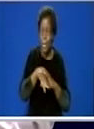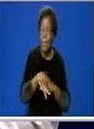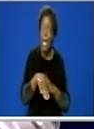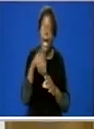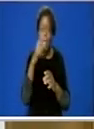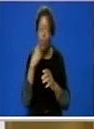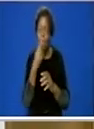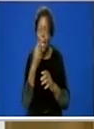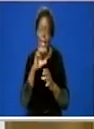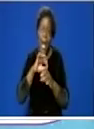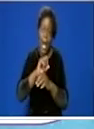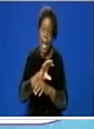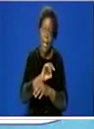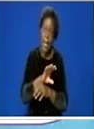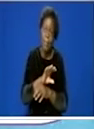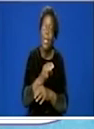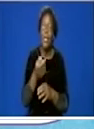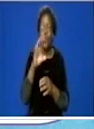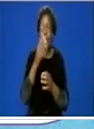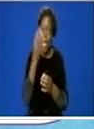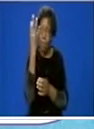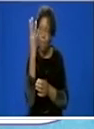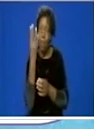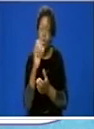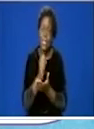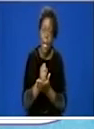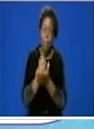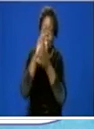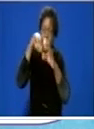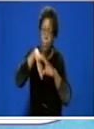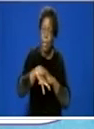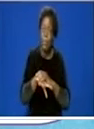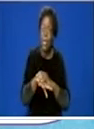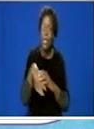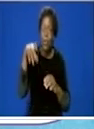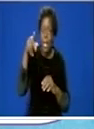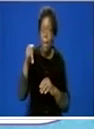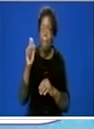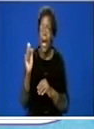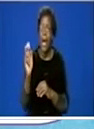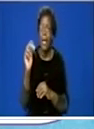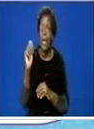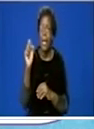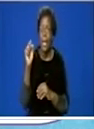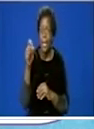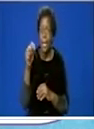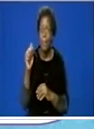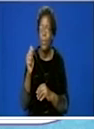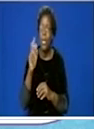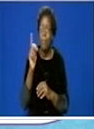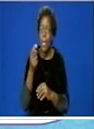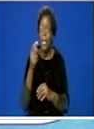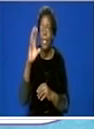stated earlier, there are four support tissues in a plant. Yes. Can you recall them? The parenchyma, the sclerenchyma,